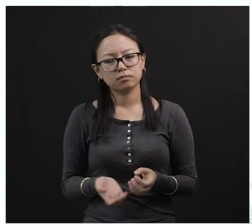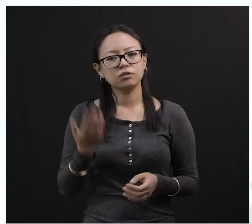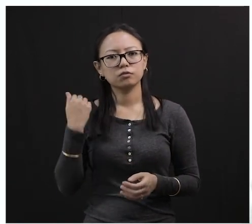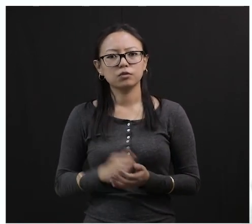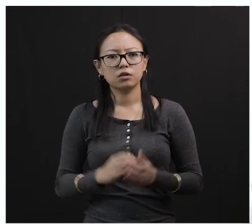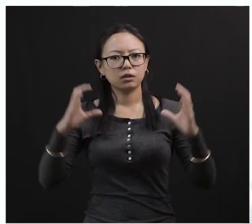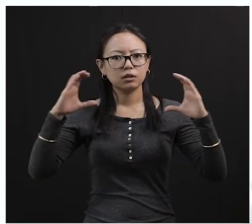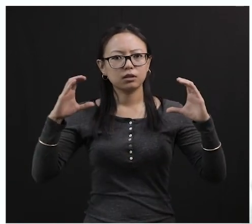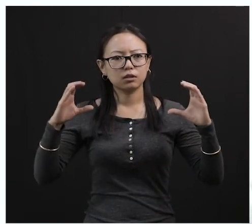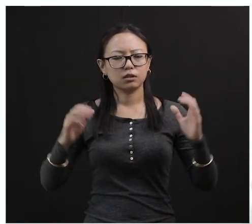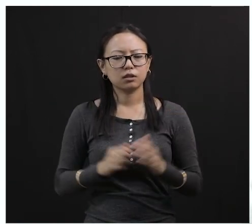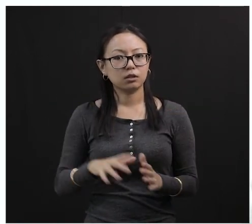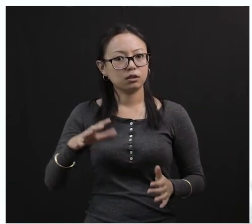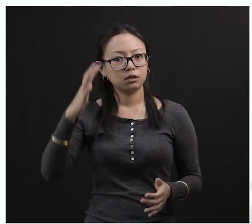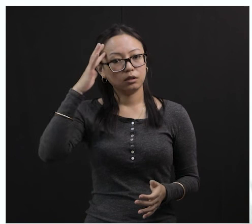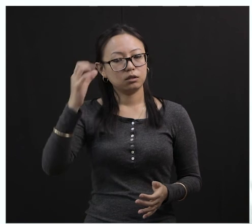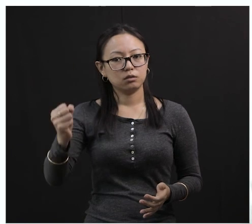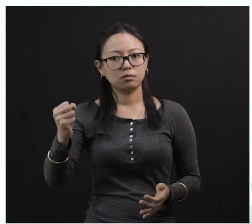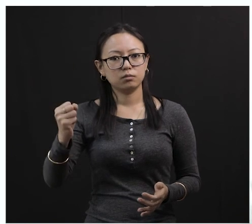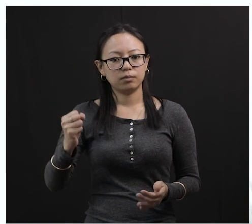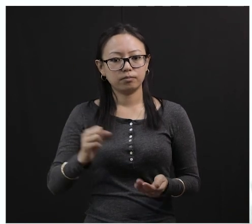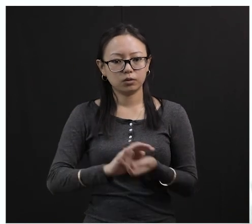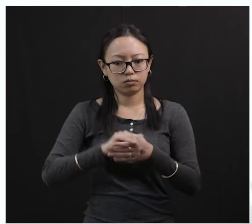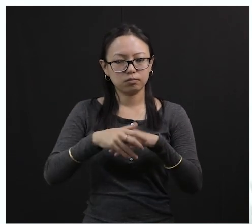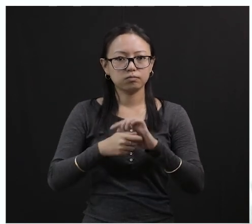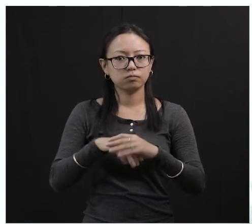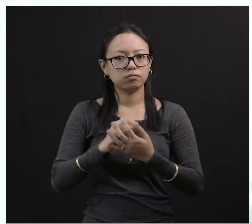hands. Okay, don't forget to wash your hands with soap or